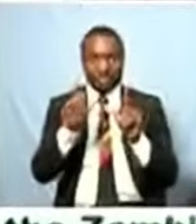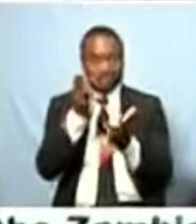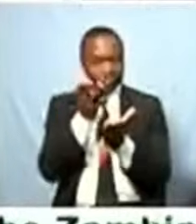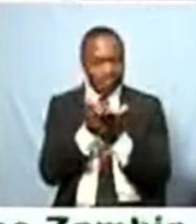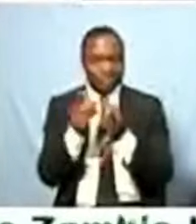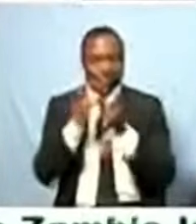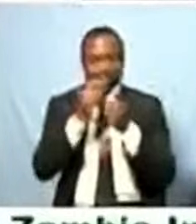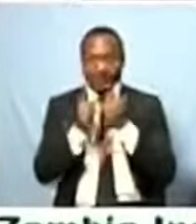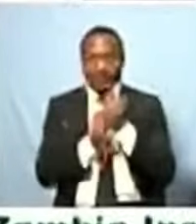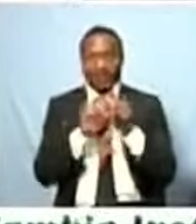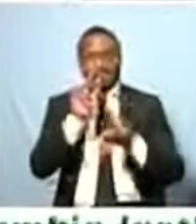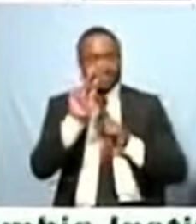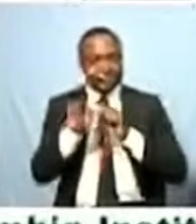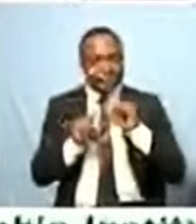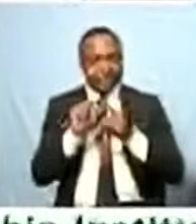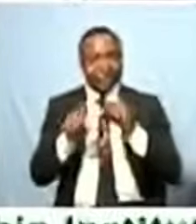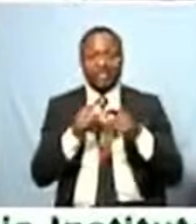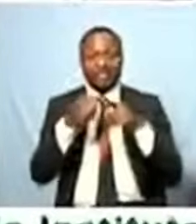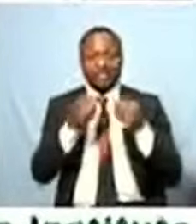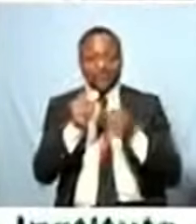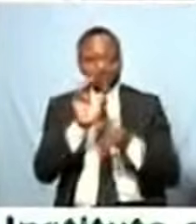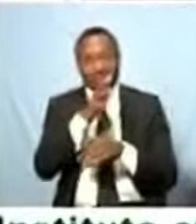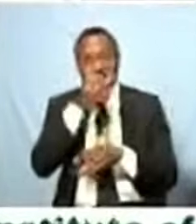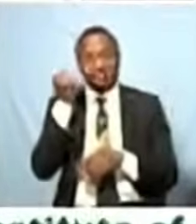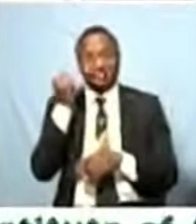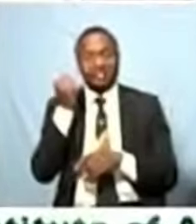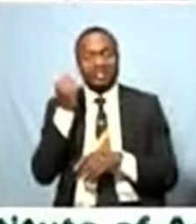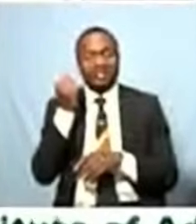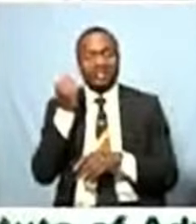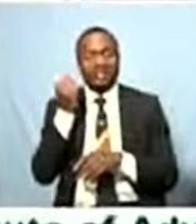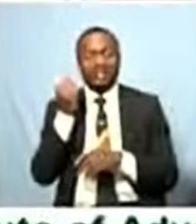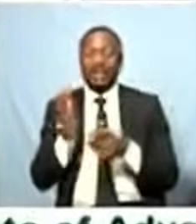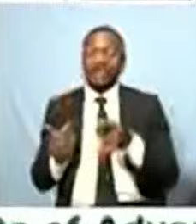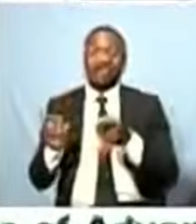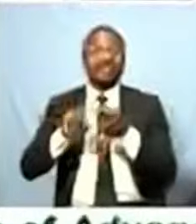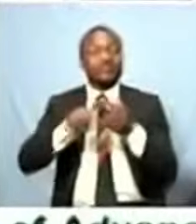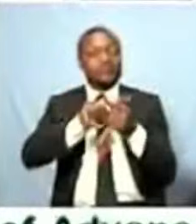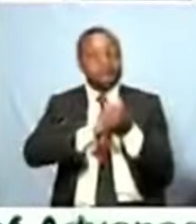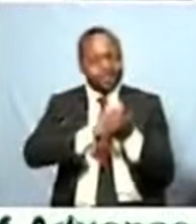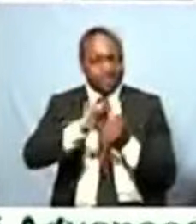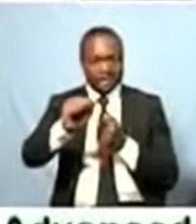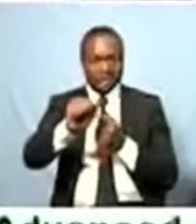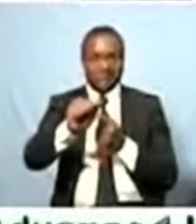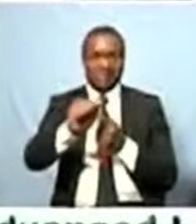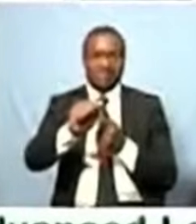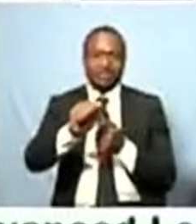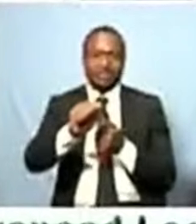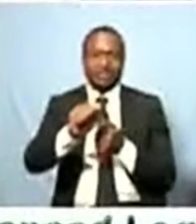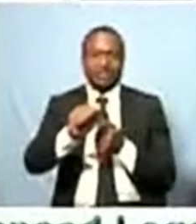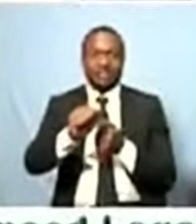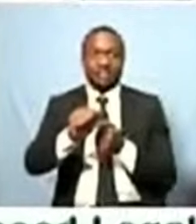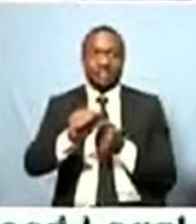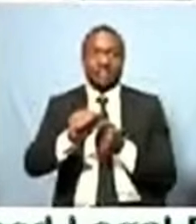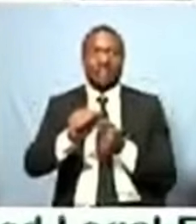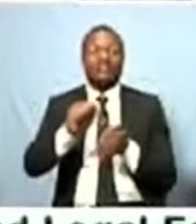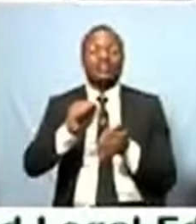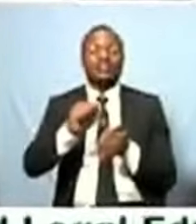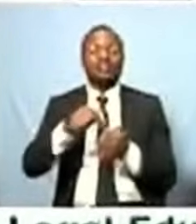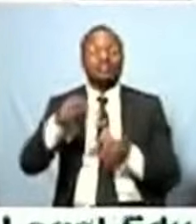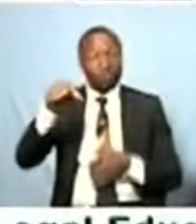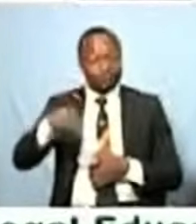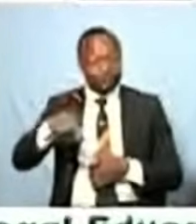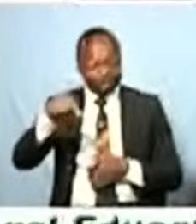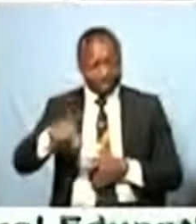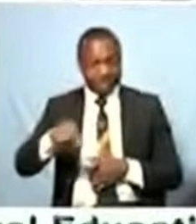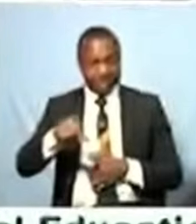talking about people trying their best until they pass, so that they are qualified. So the